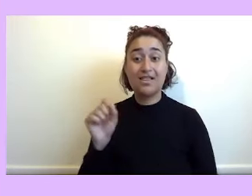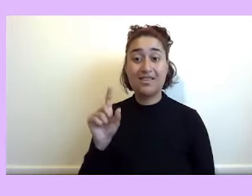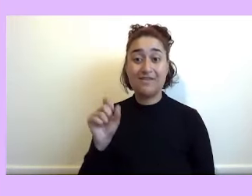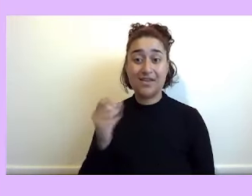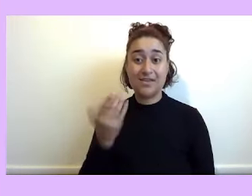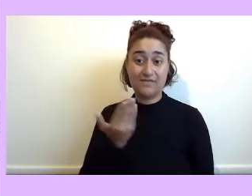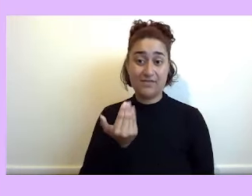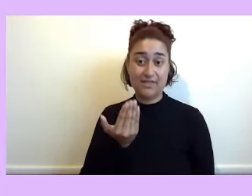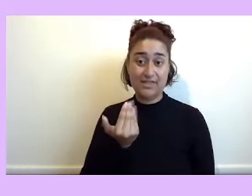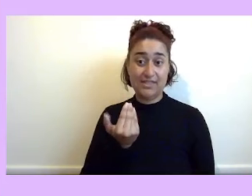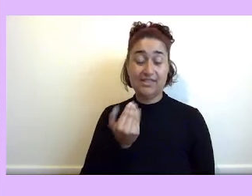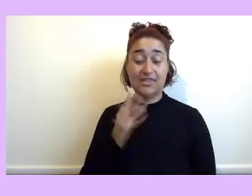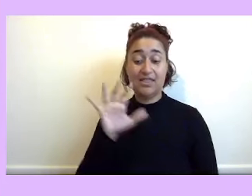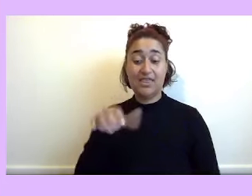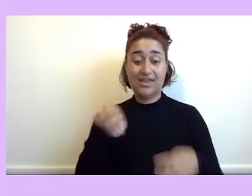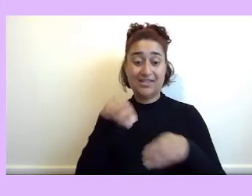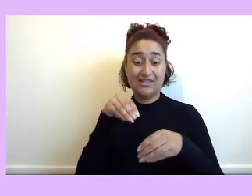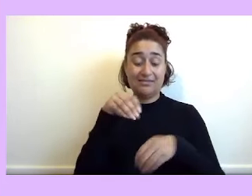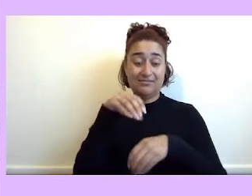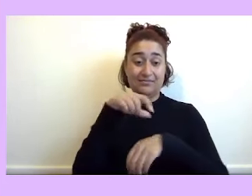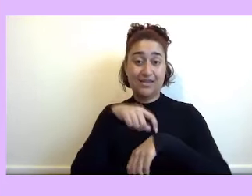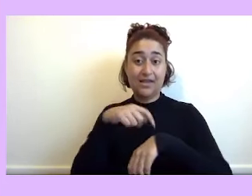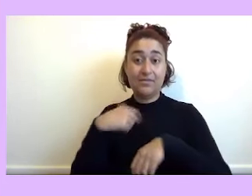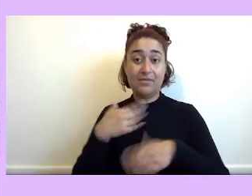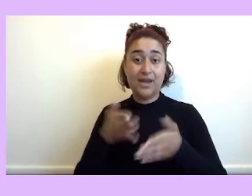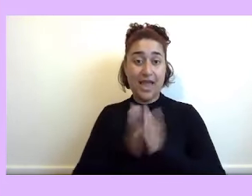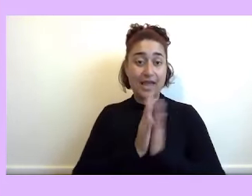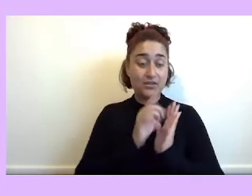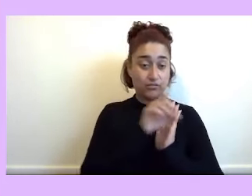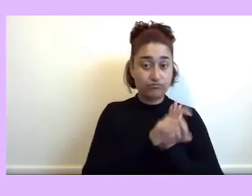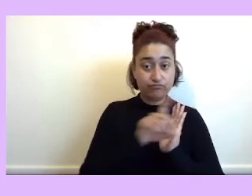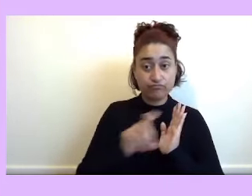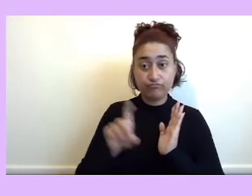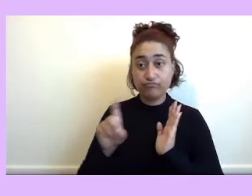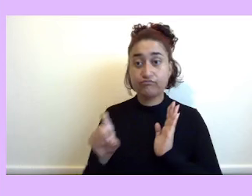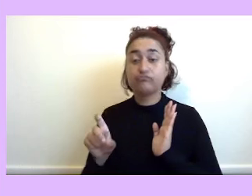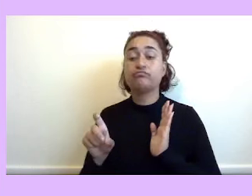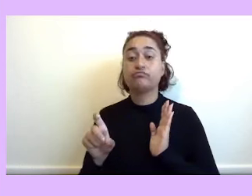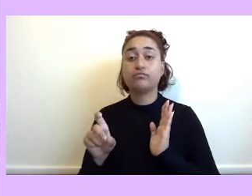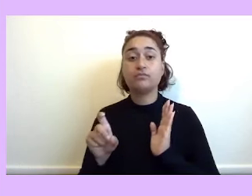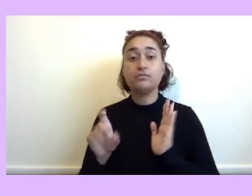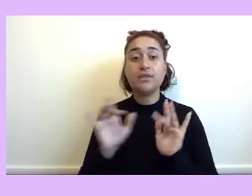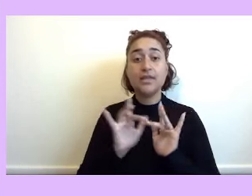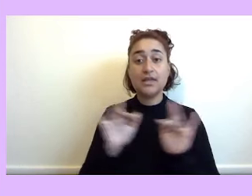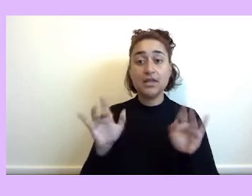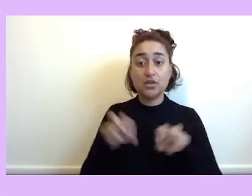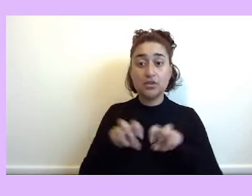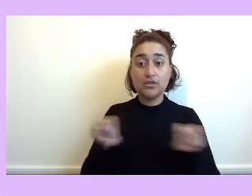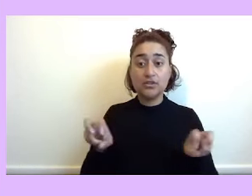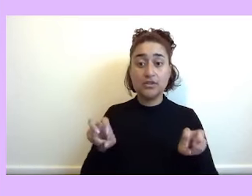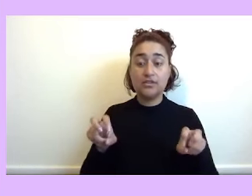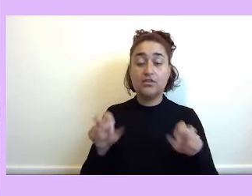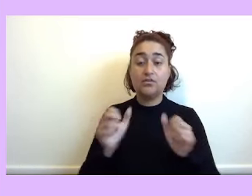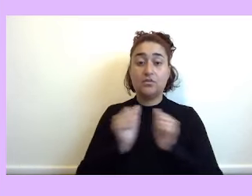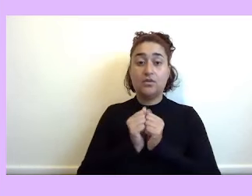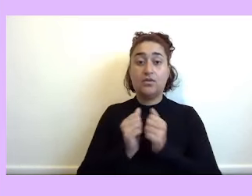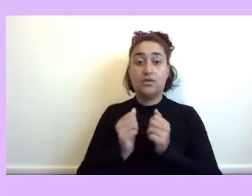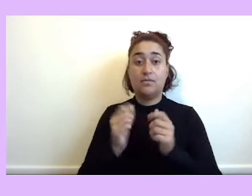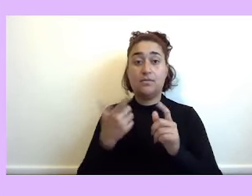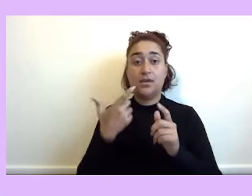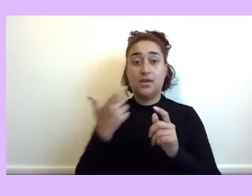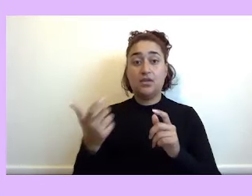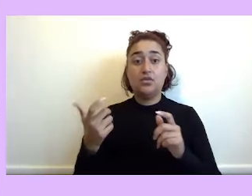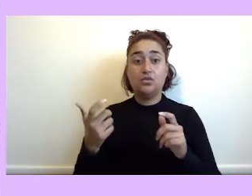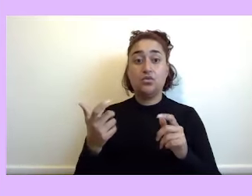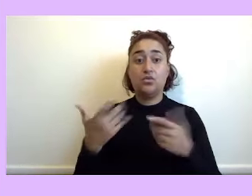And in that time, I'm going to ask you each to clear your seats of your items, because the room is going to be